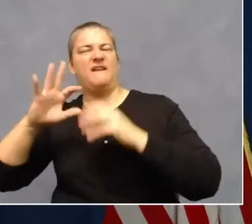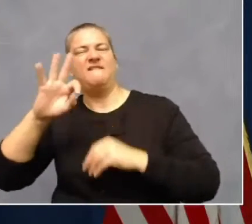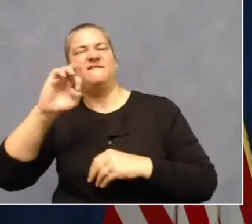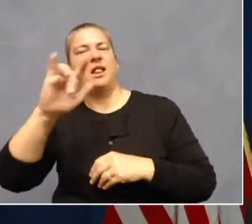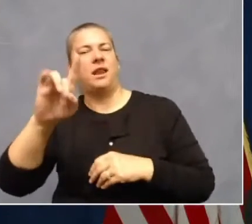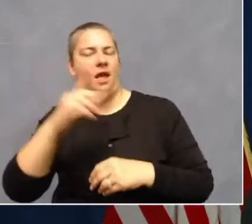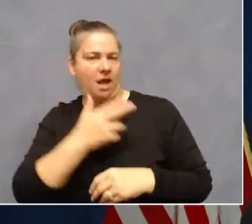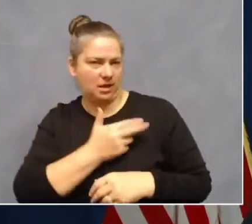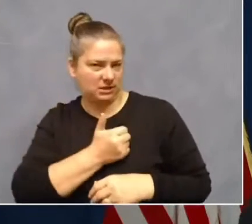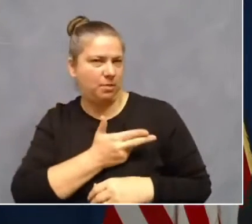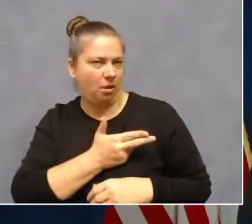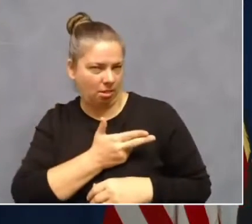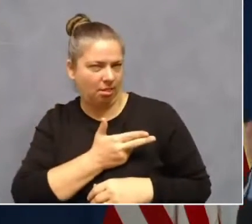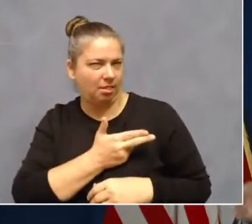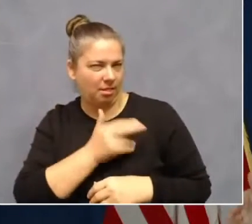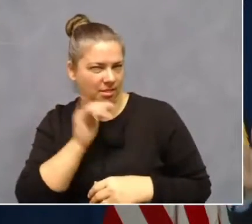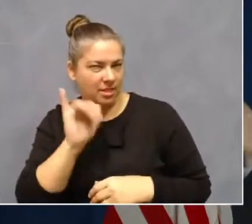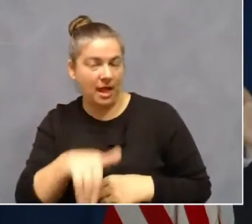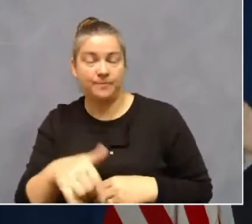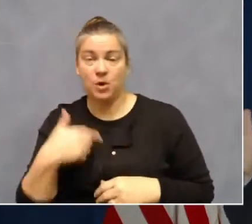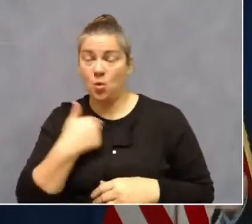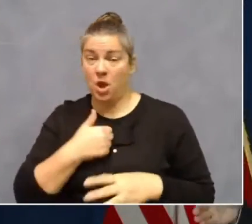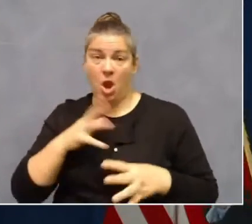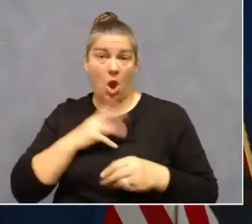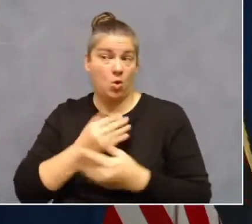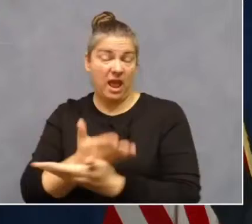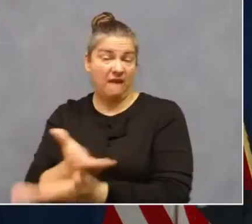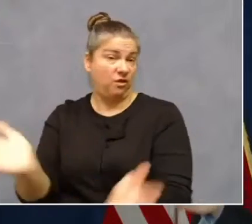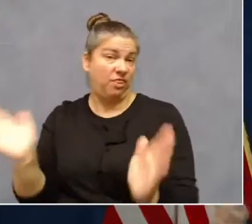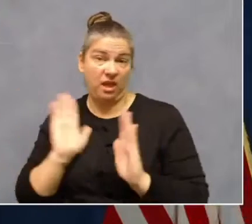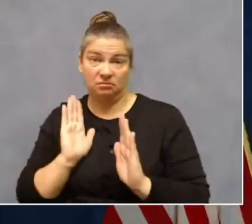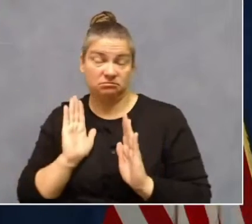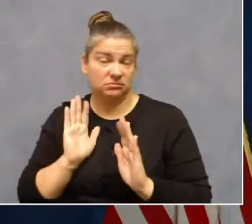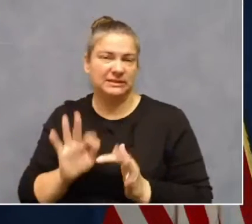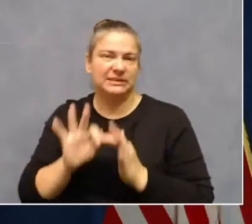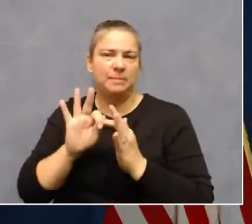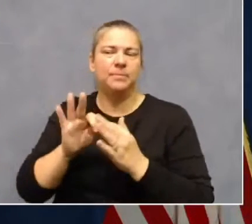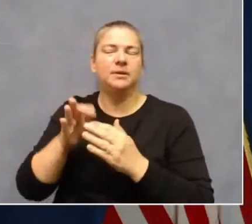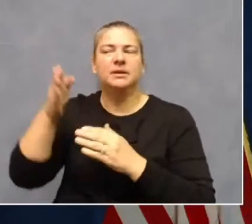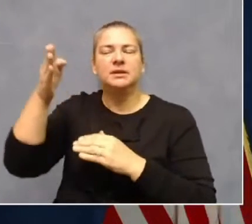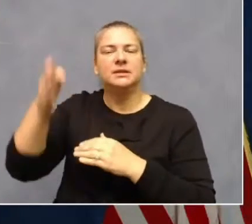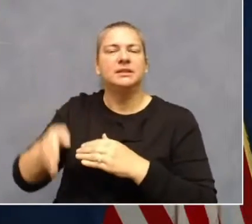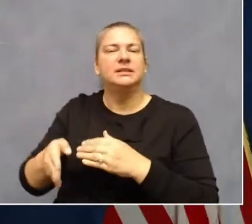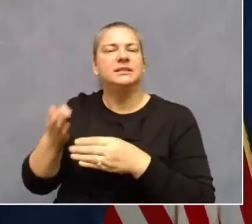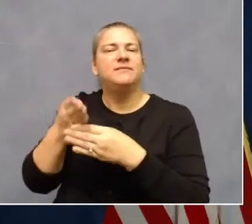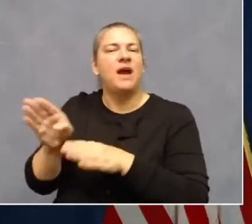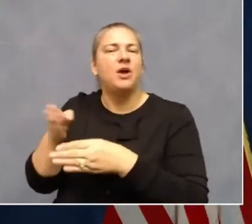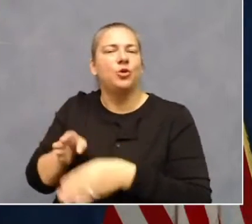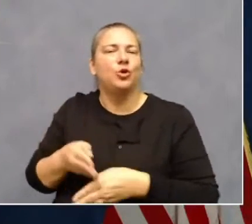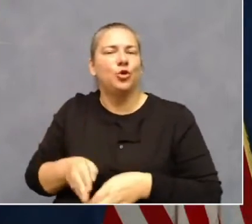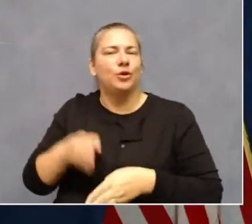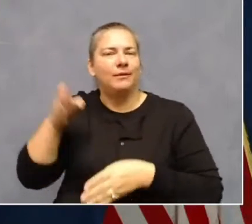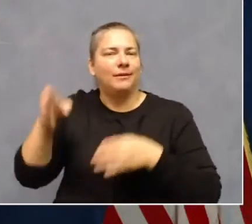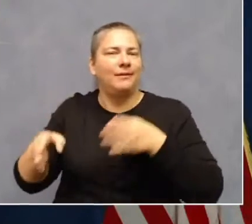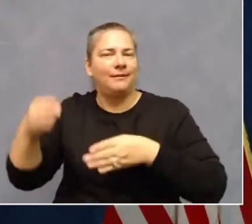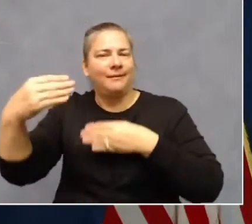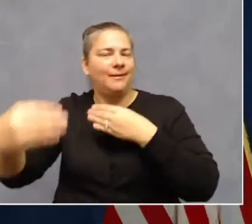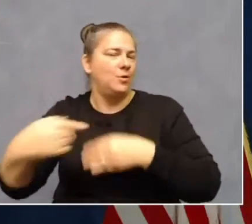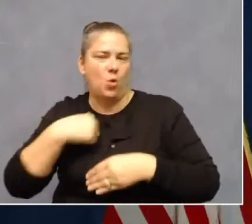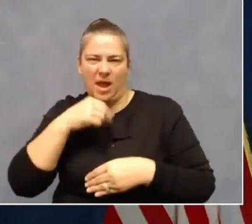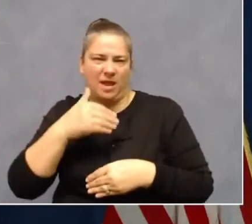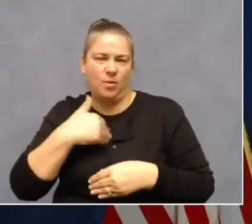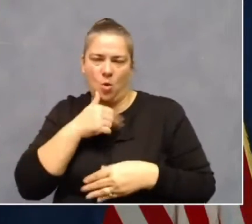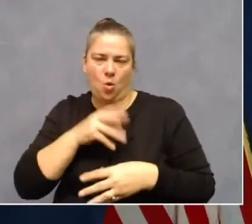own everything but the dividers that we would put up between where we would put people, and so we're going to have the ability to use it